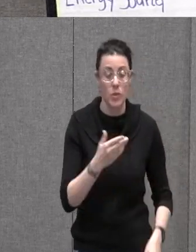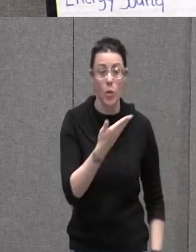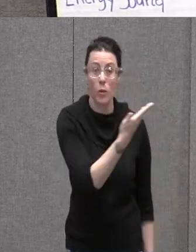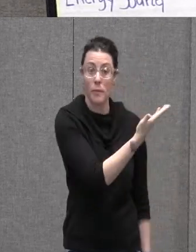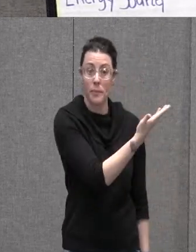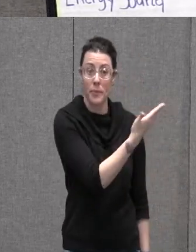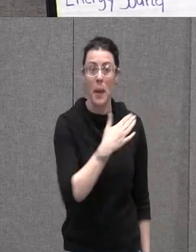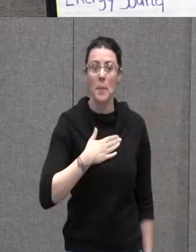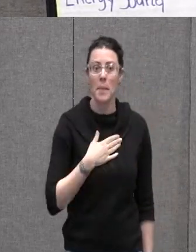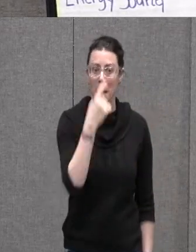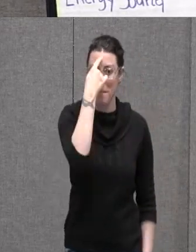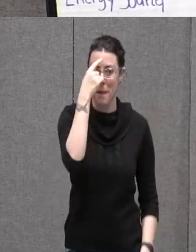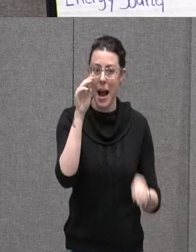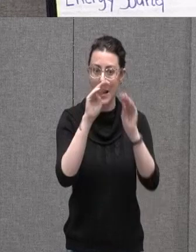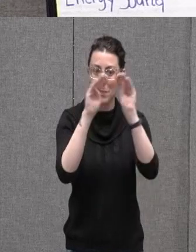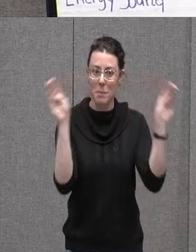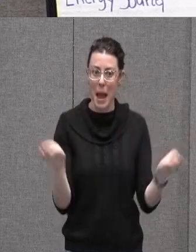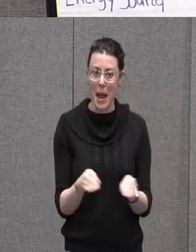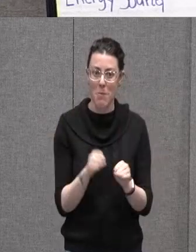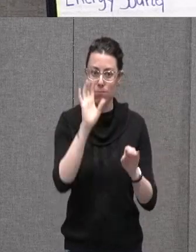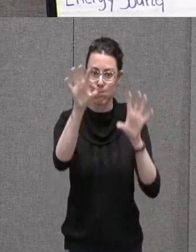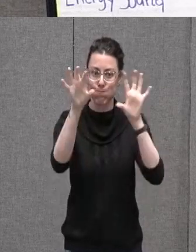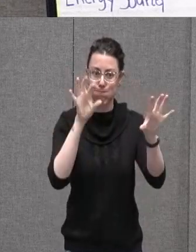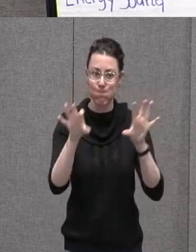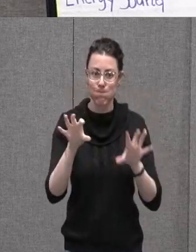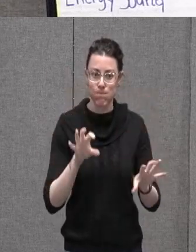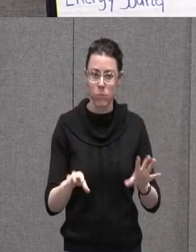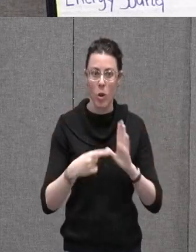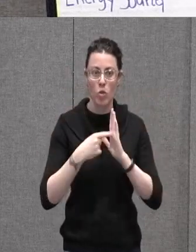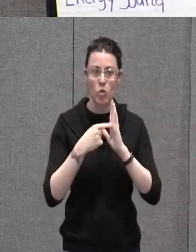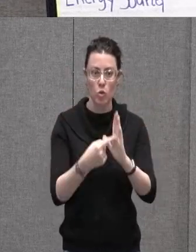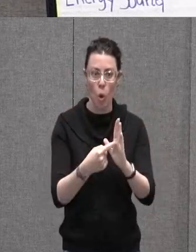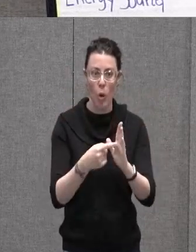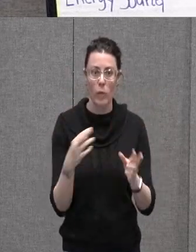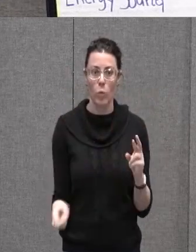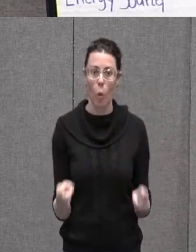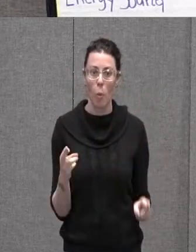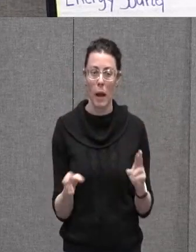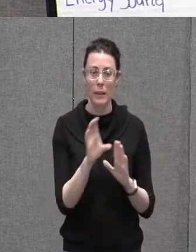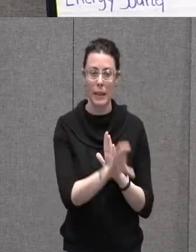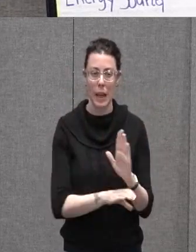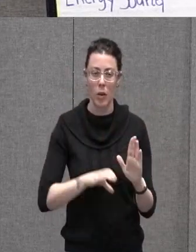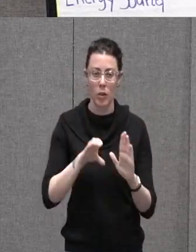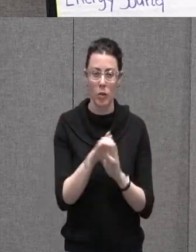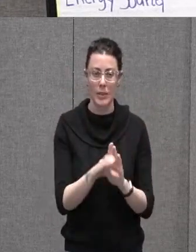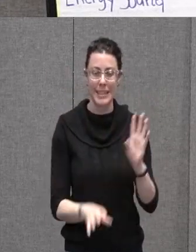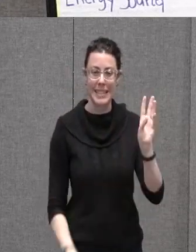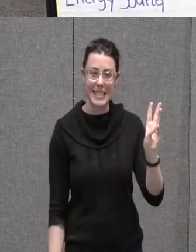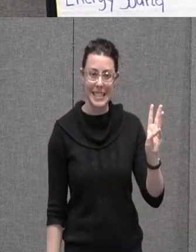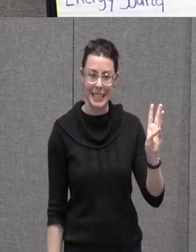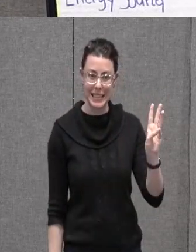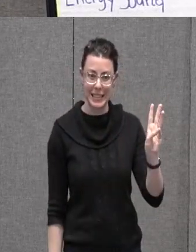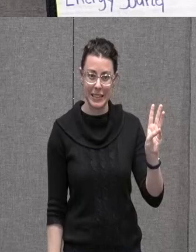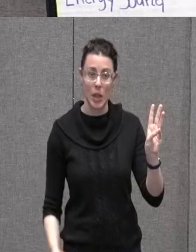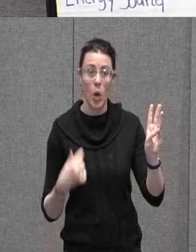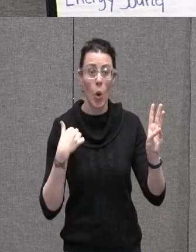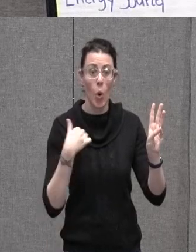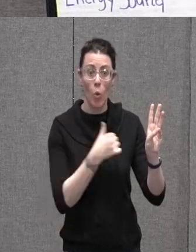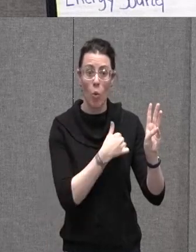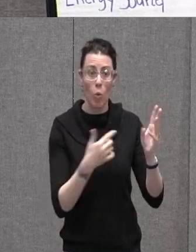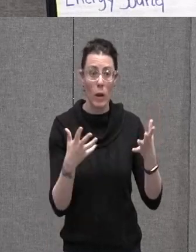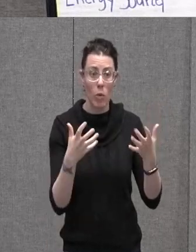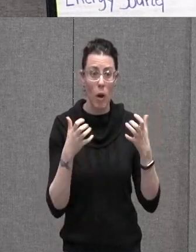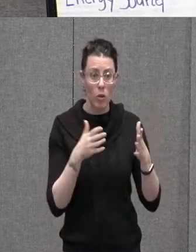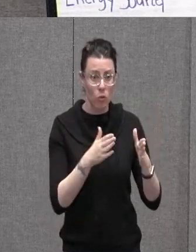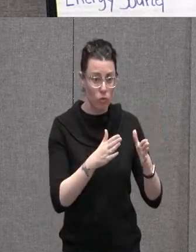robot. We have 6 things that a robot needs to have. Okay. And these are the things that we want to concentrate on when